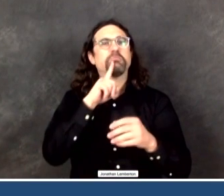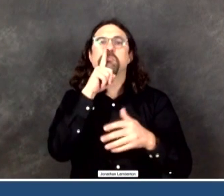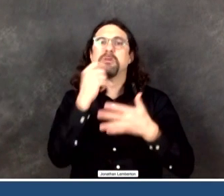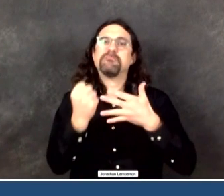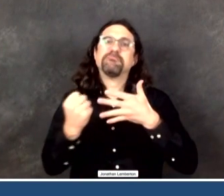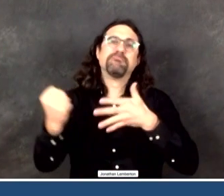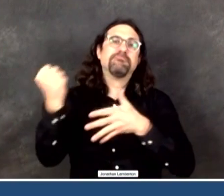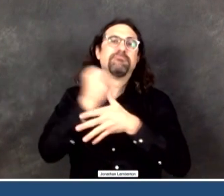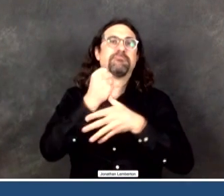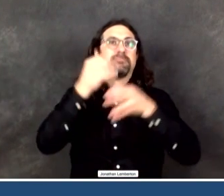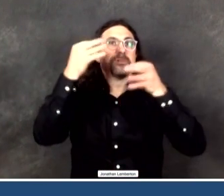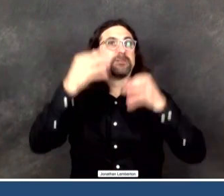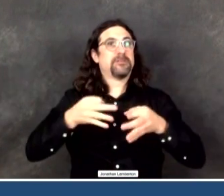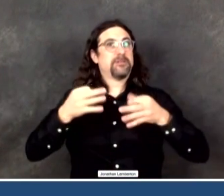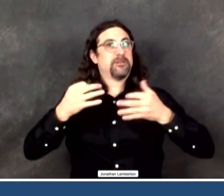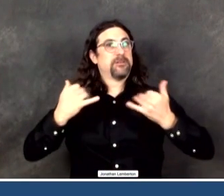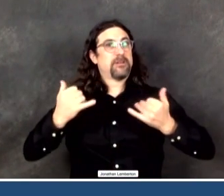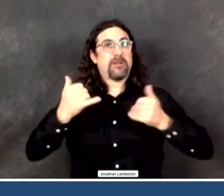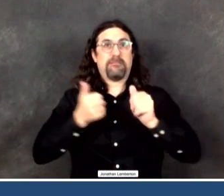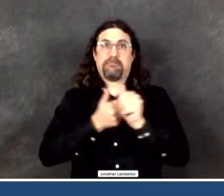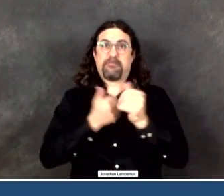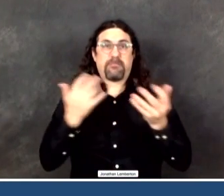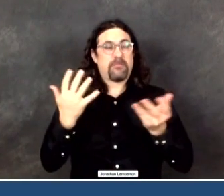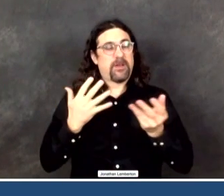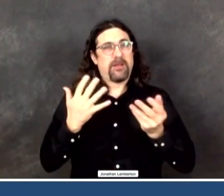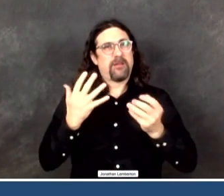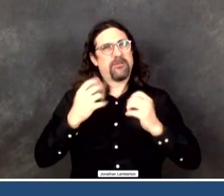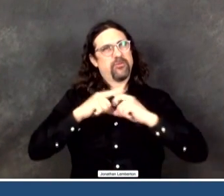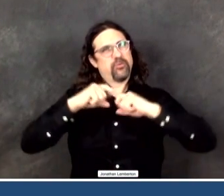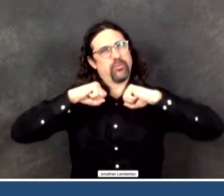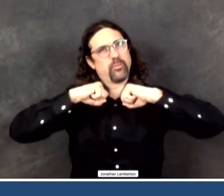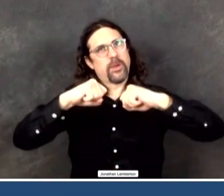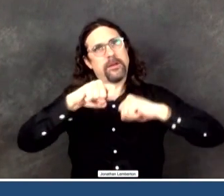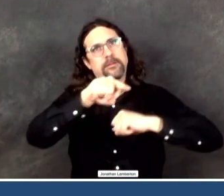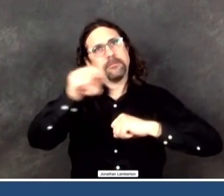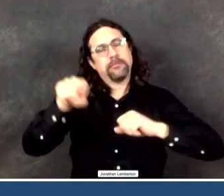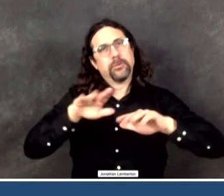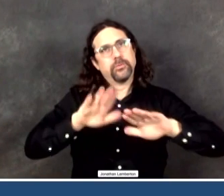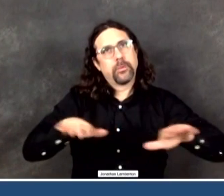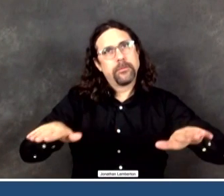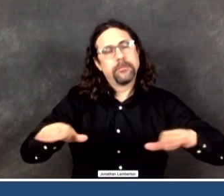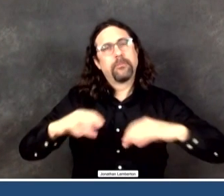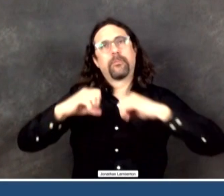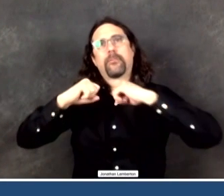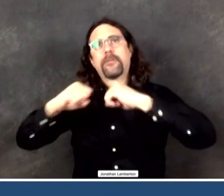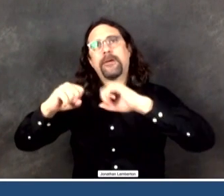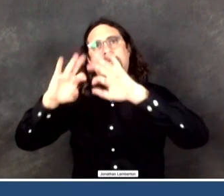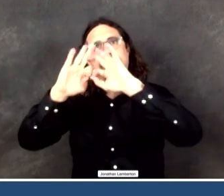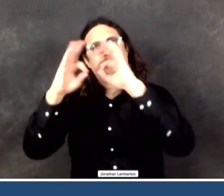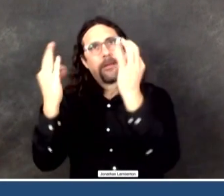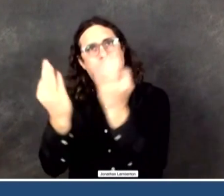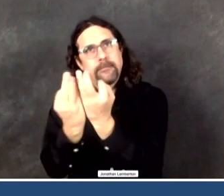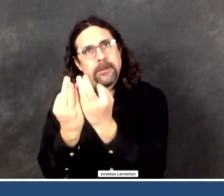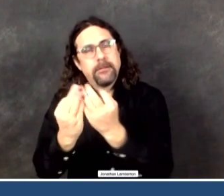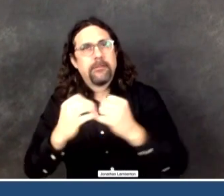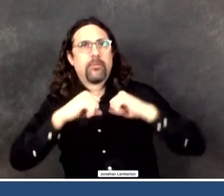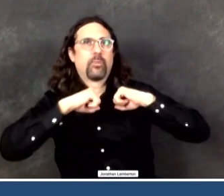this was obviously the right thing to do. So it's not an easy decision.